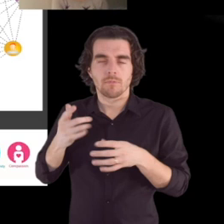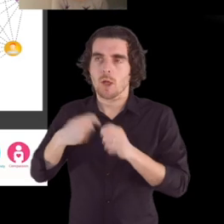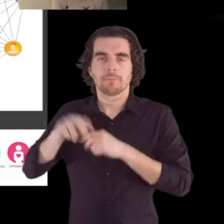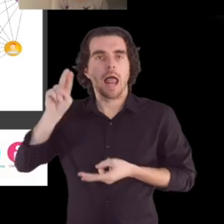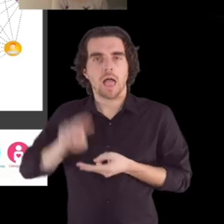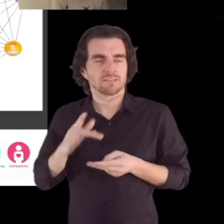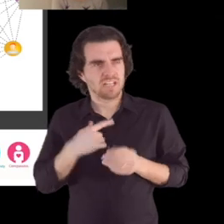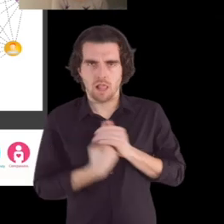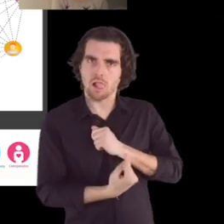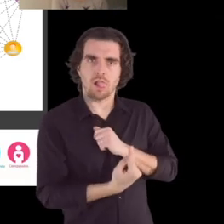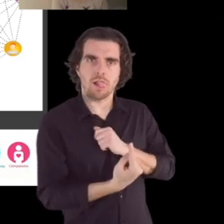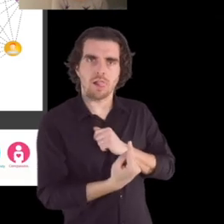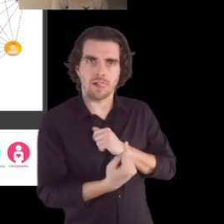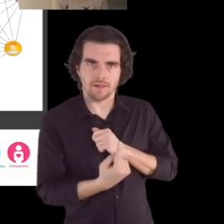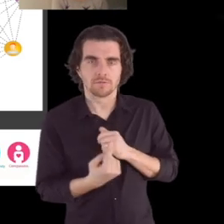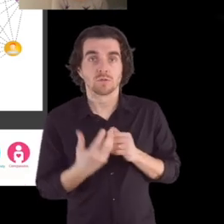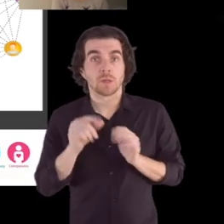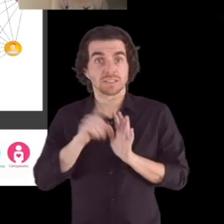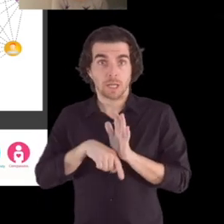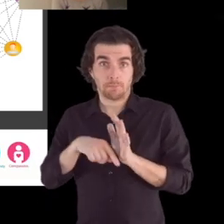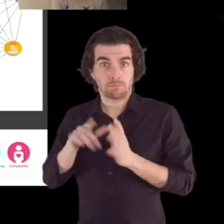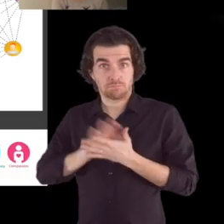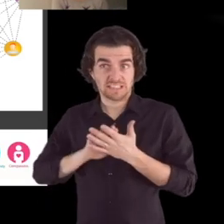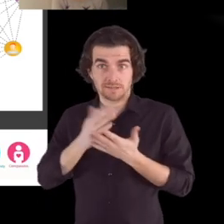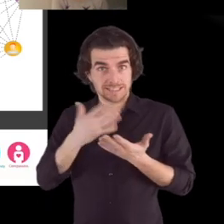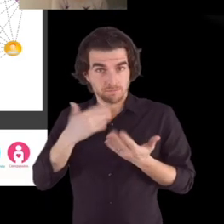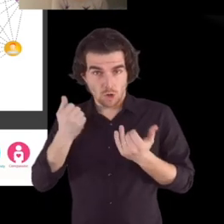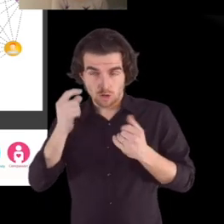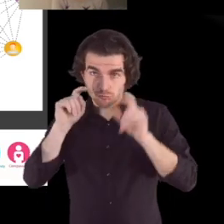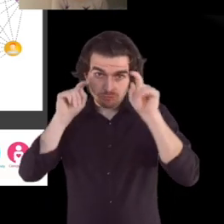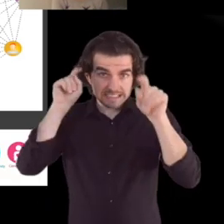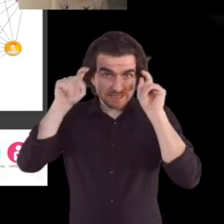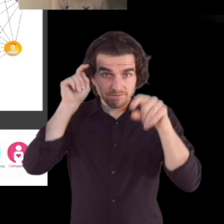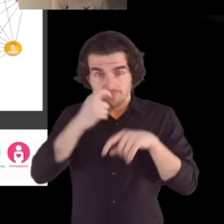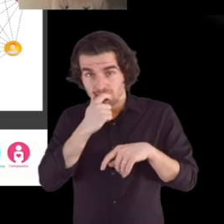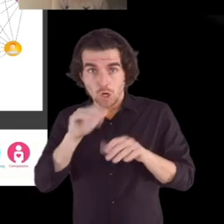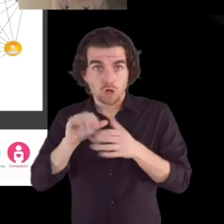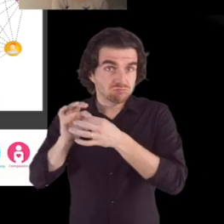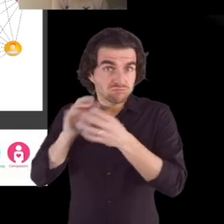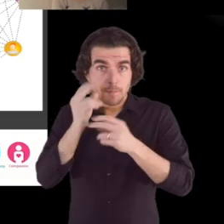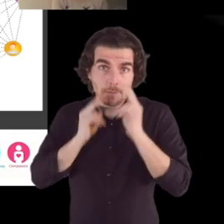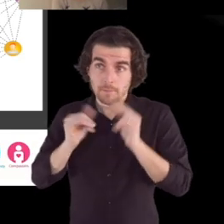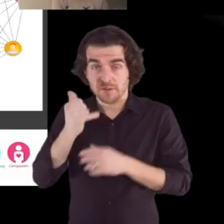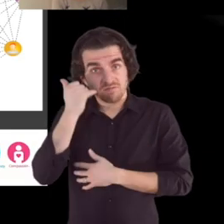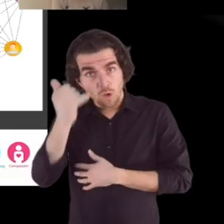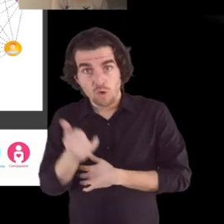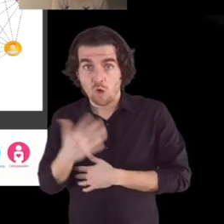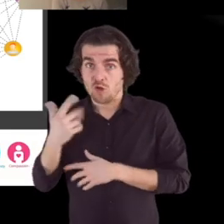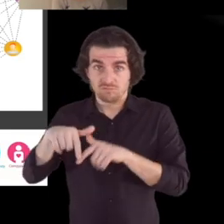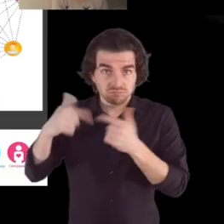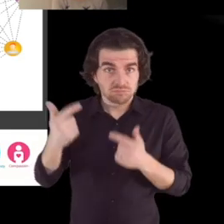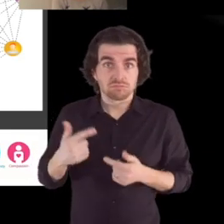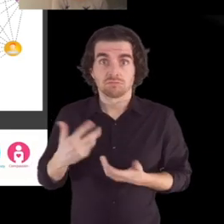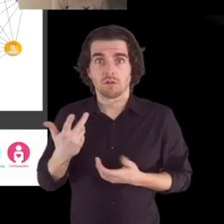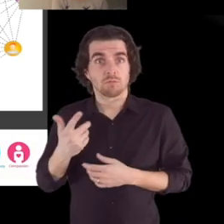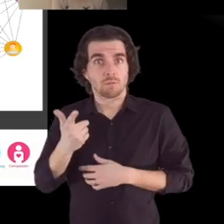with your team and colleagues to make it feel a little bit less isolating. And sometimes it'll mean being a bit more creative. So connecting with